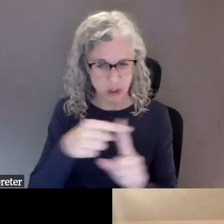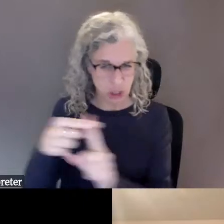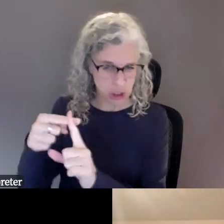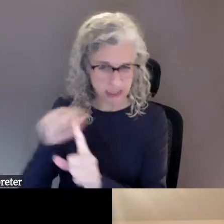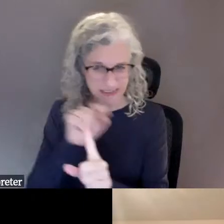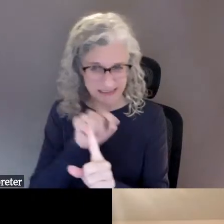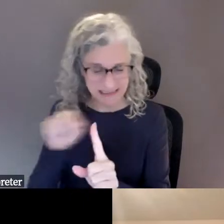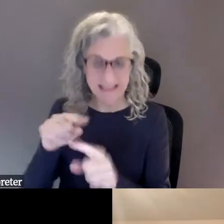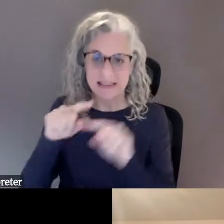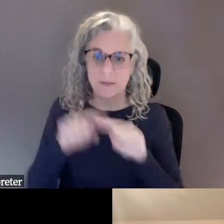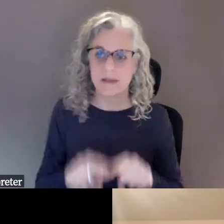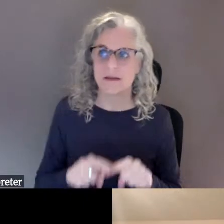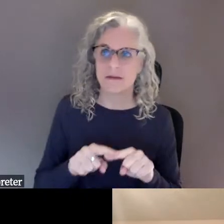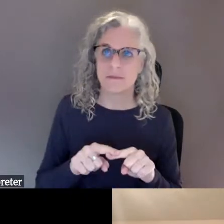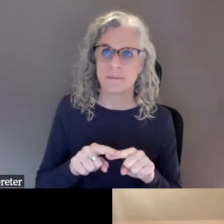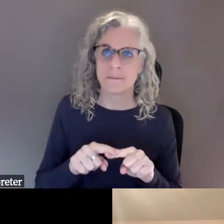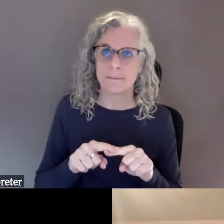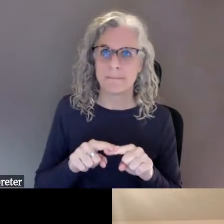your